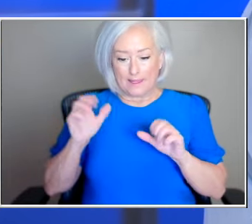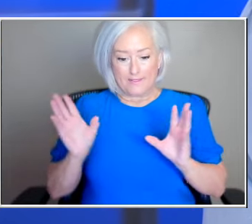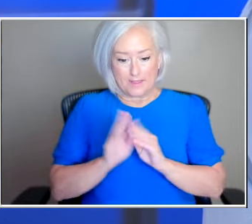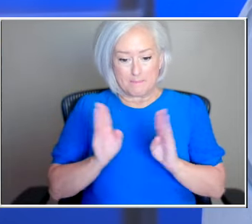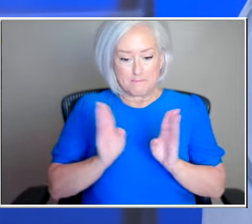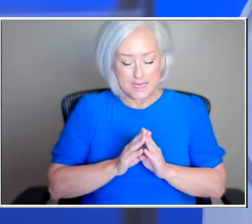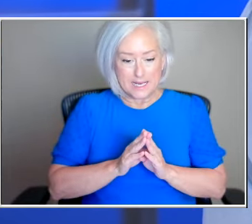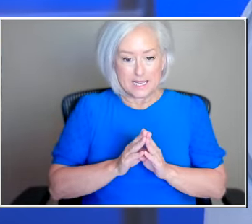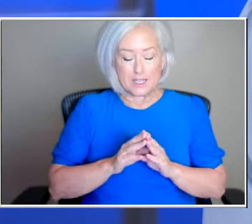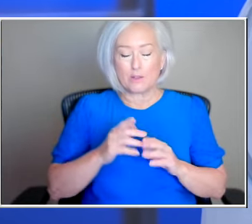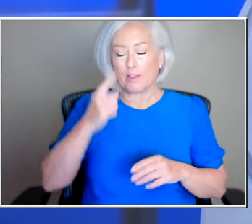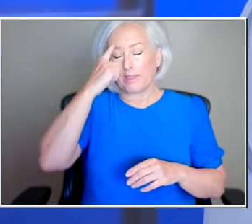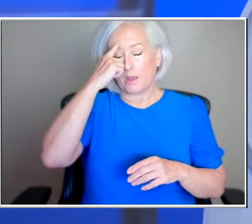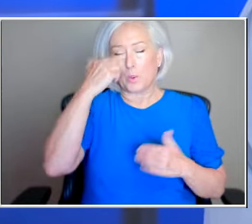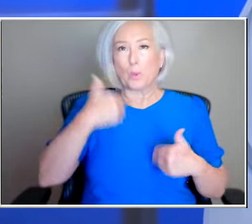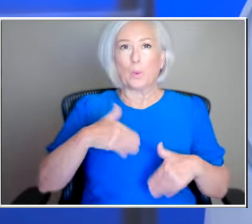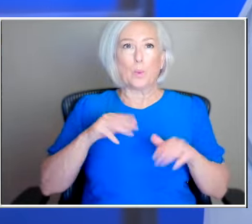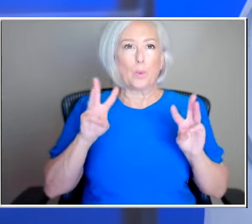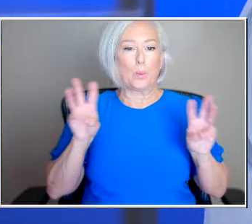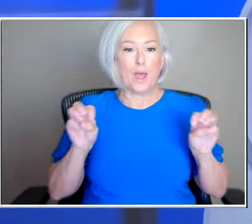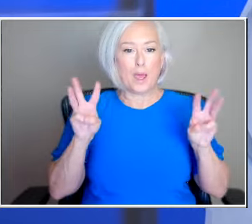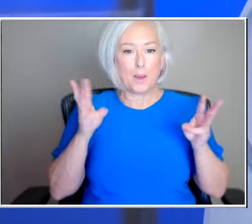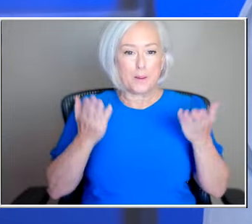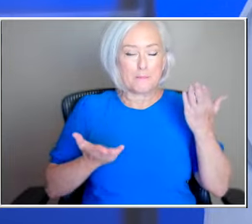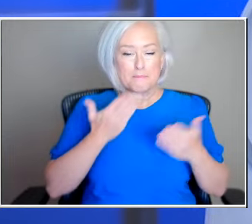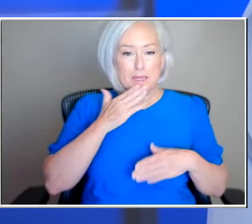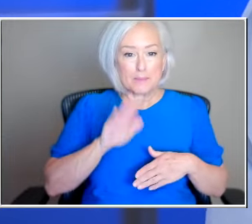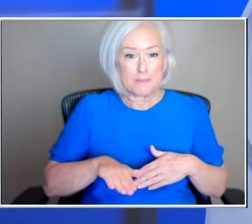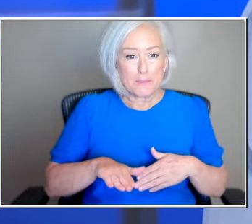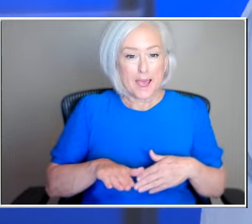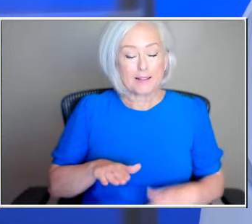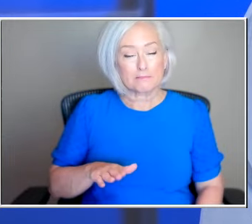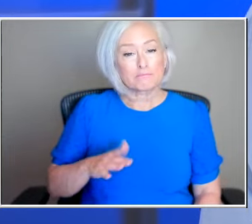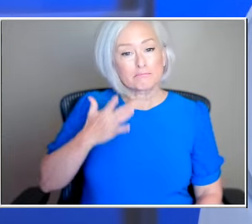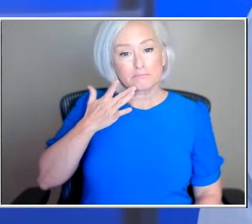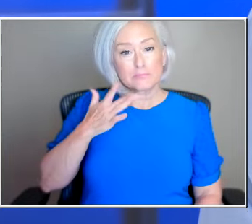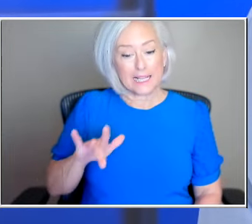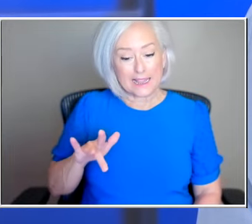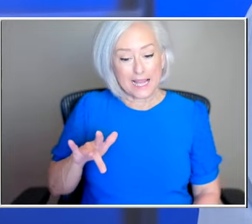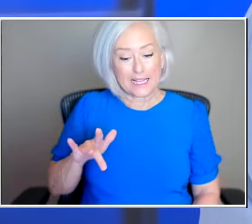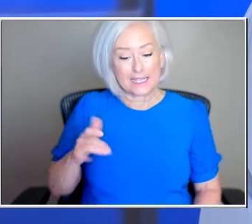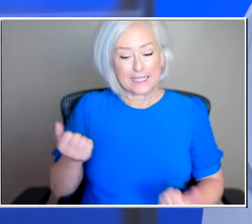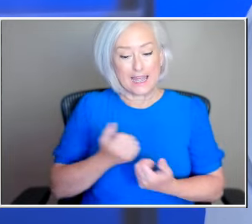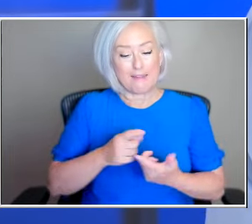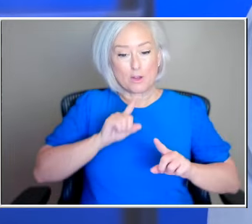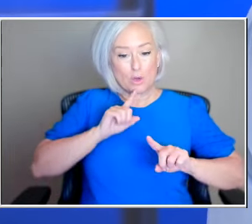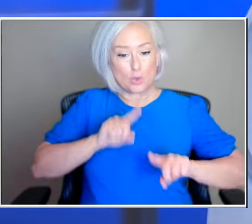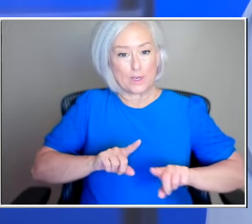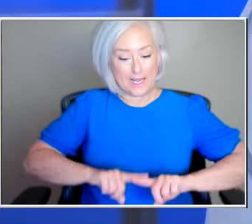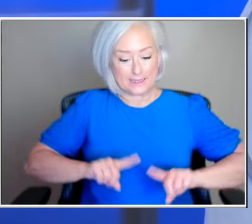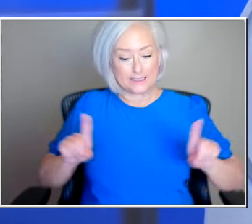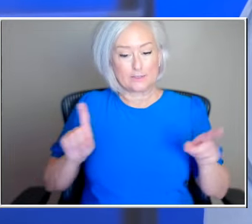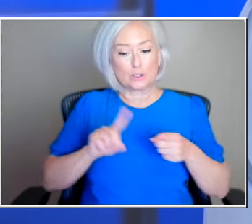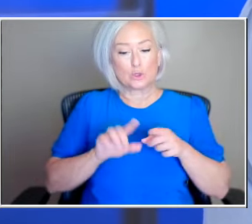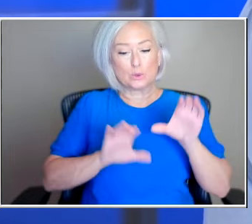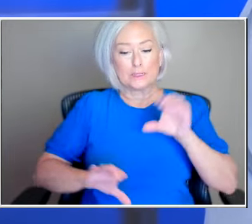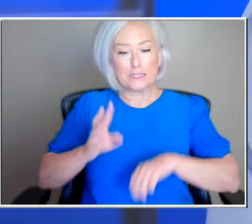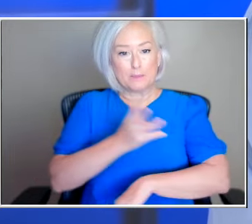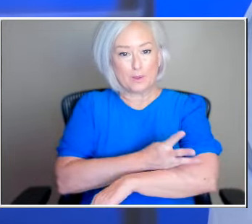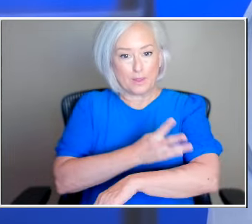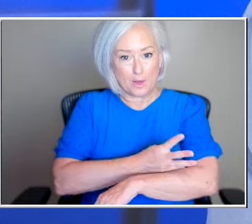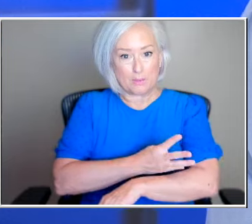And fortunately, I know everybody reacts differently to chemo. I had some